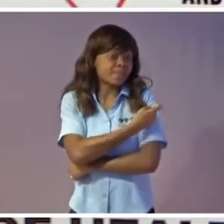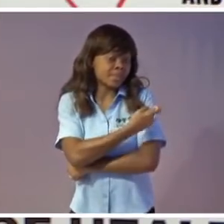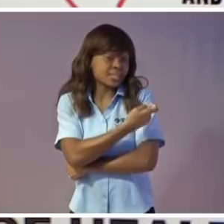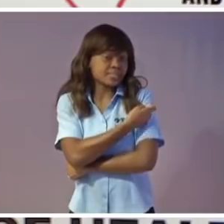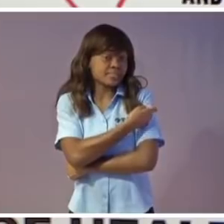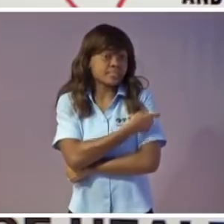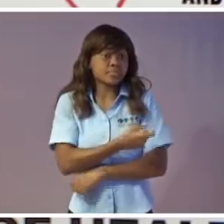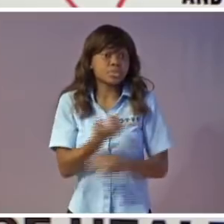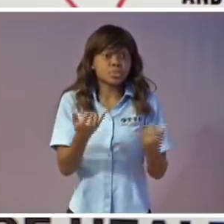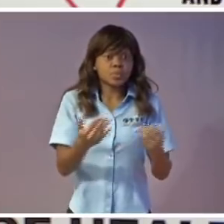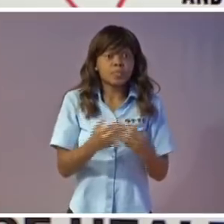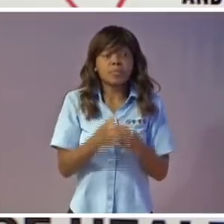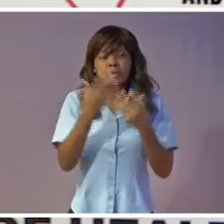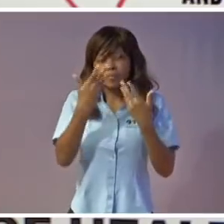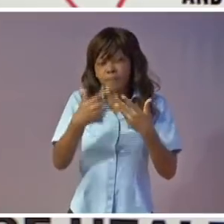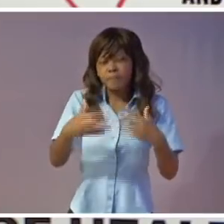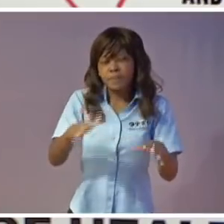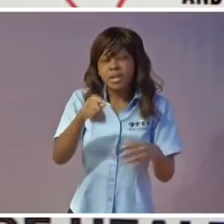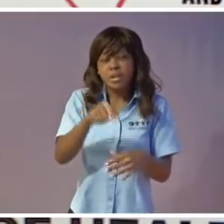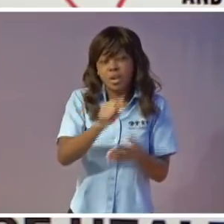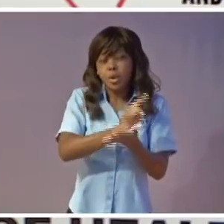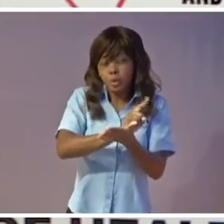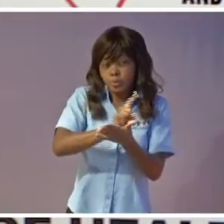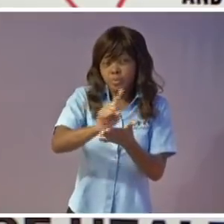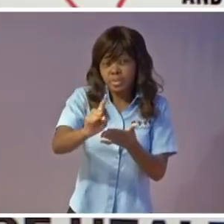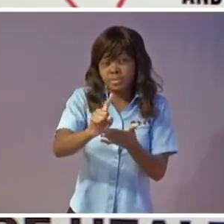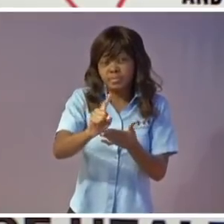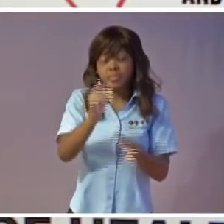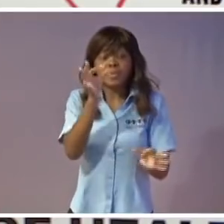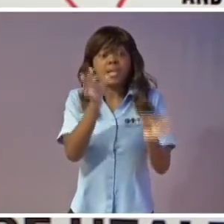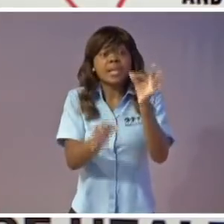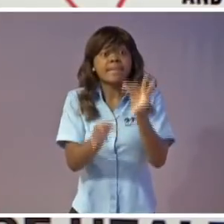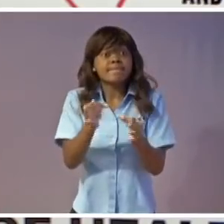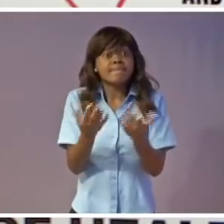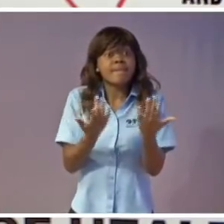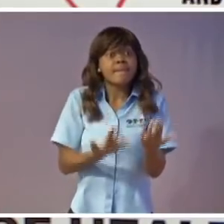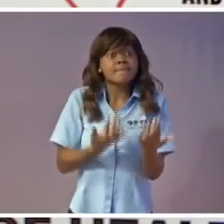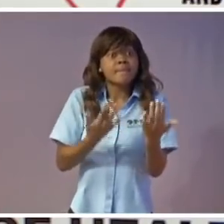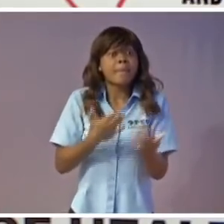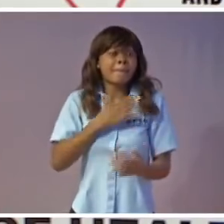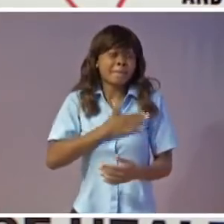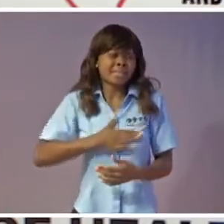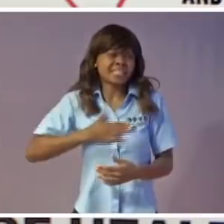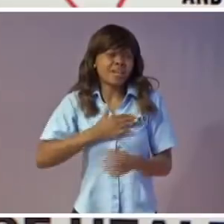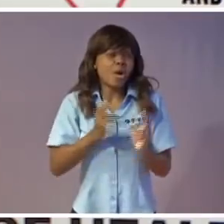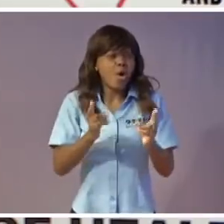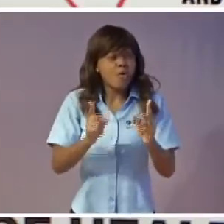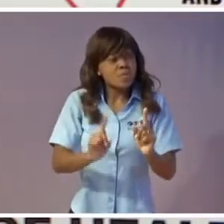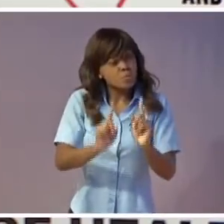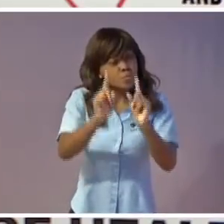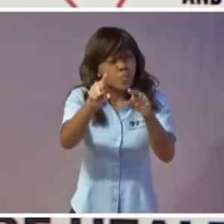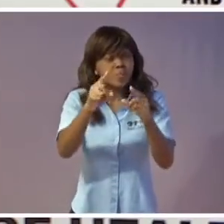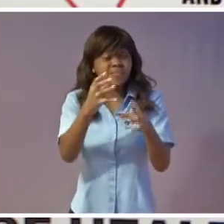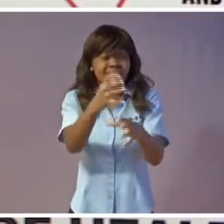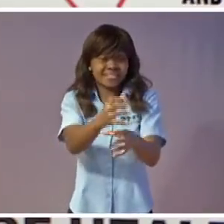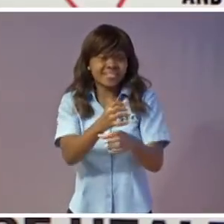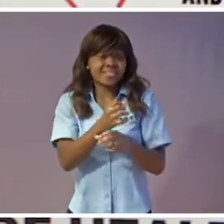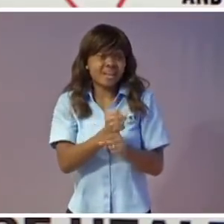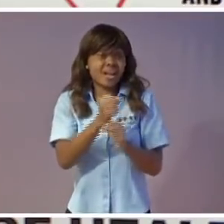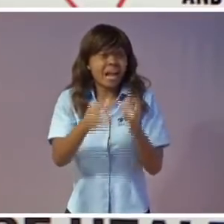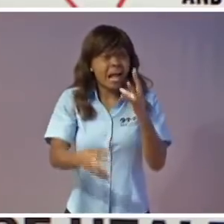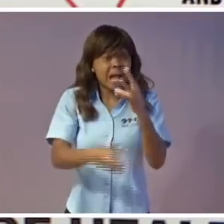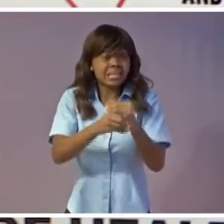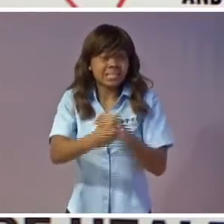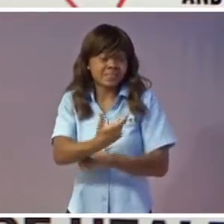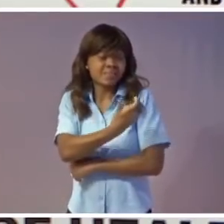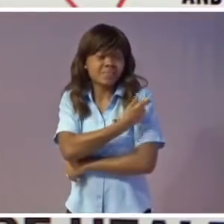waiting for their turn, please get boosted. If you would have missed your turn for various reasons, maybe you were ill out of the country